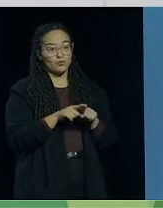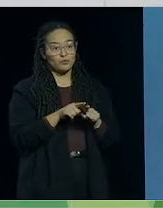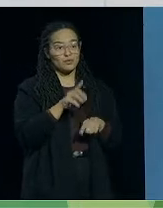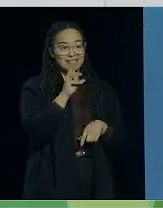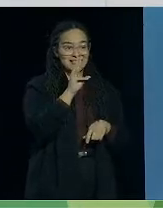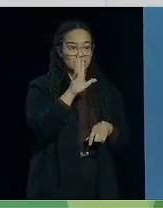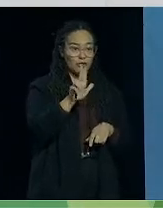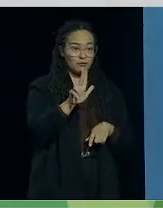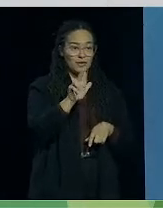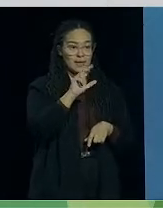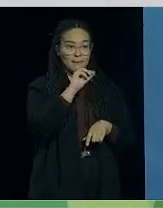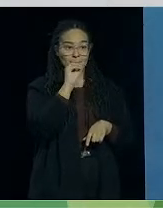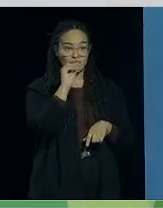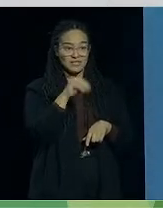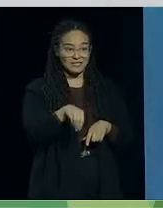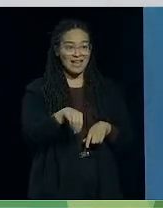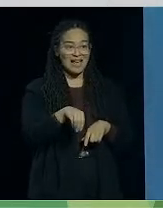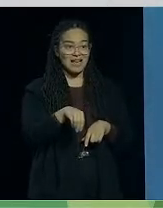In line with this,